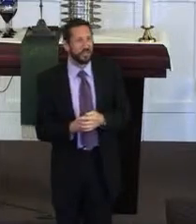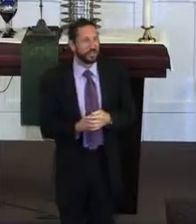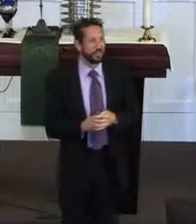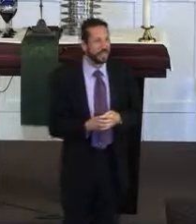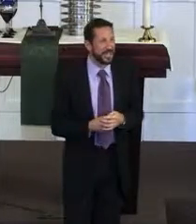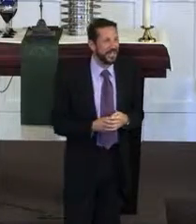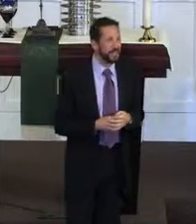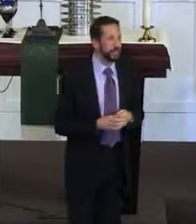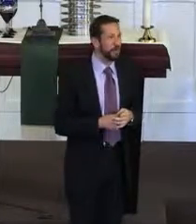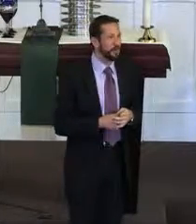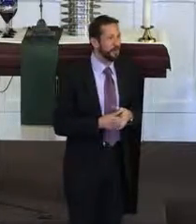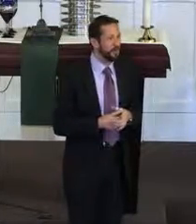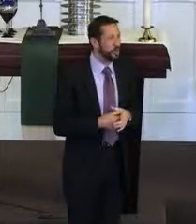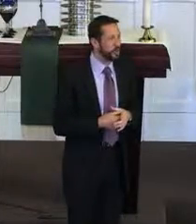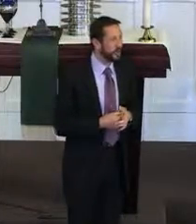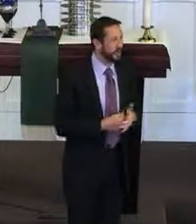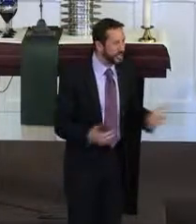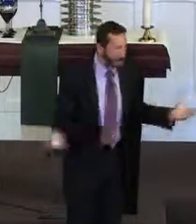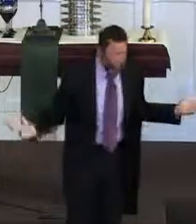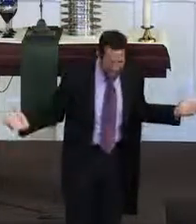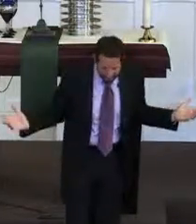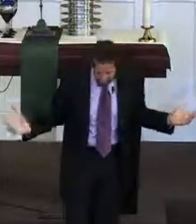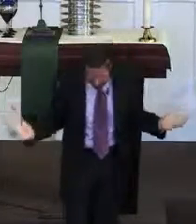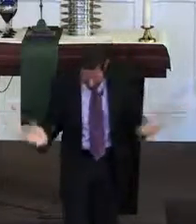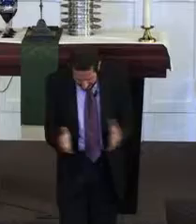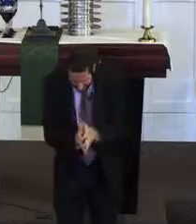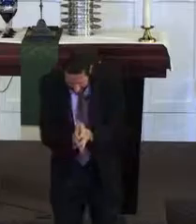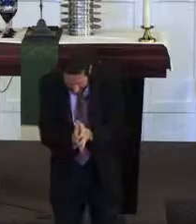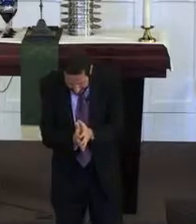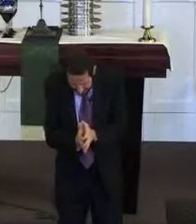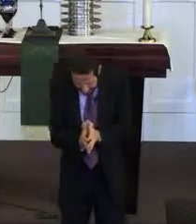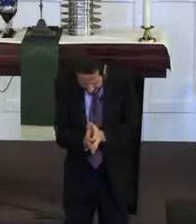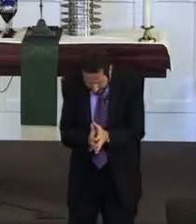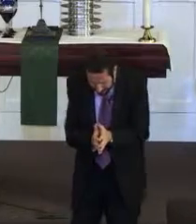and ask God to bless this moment in worship. Let us pray.